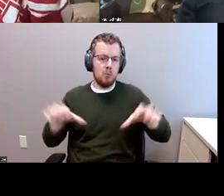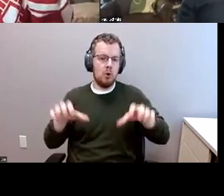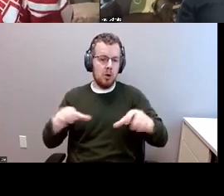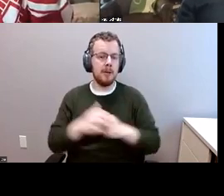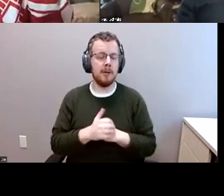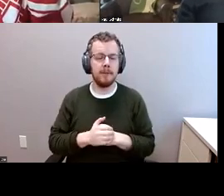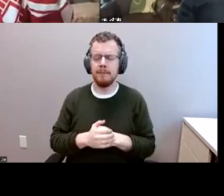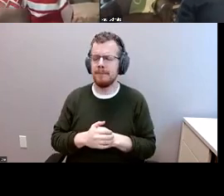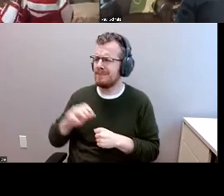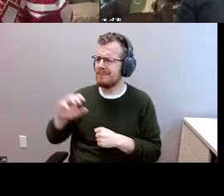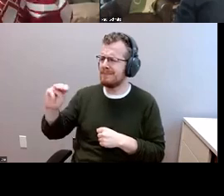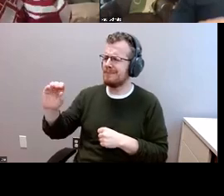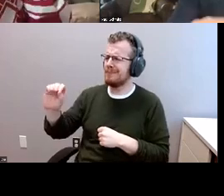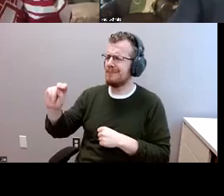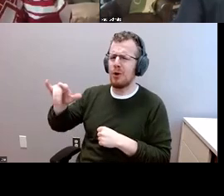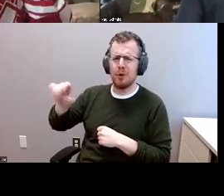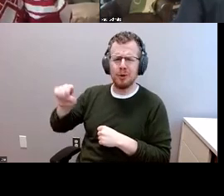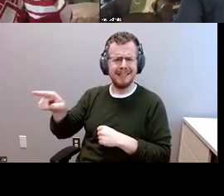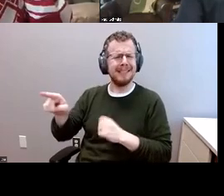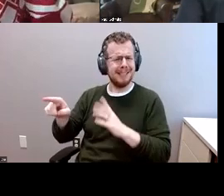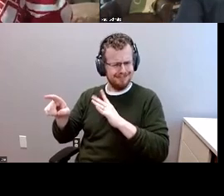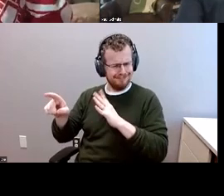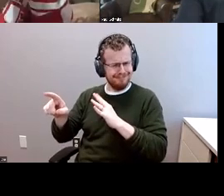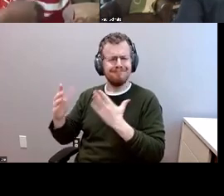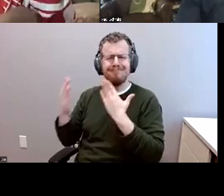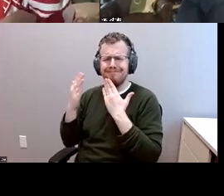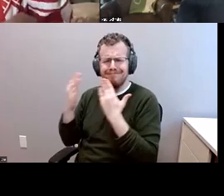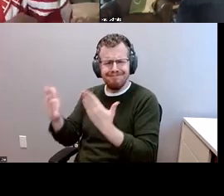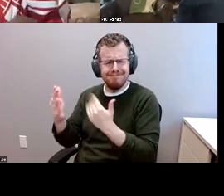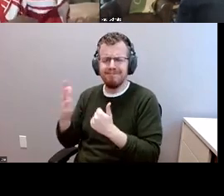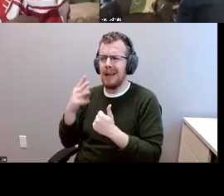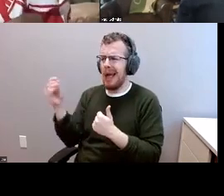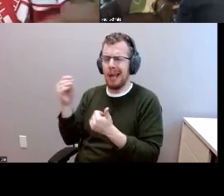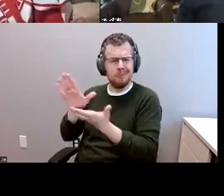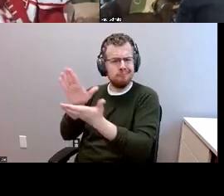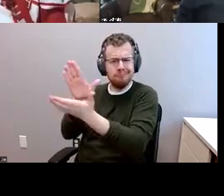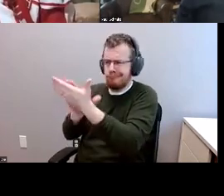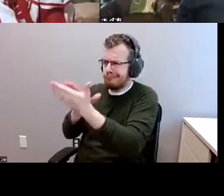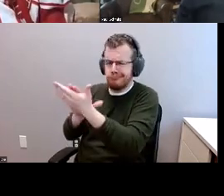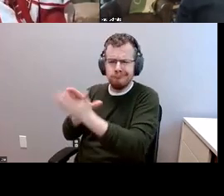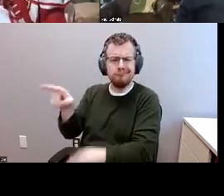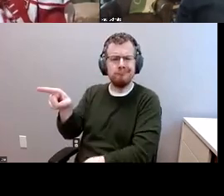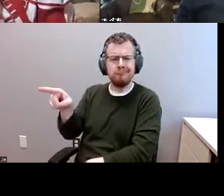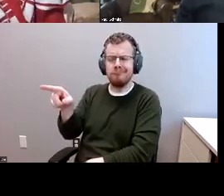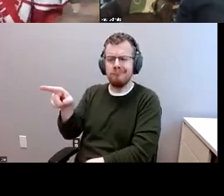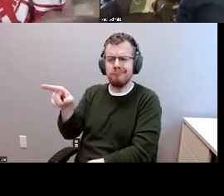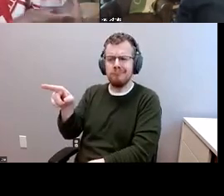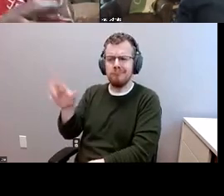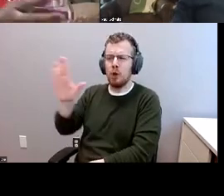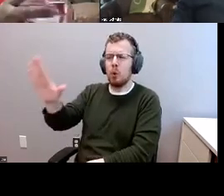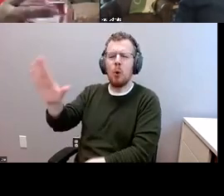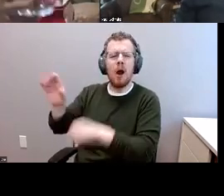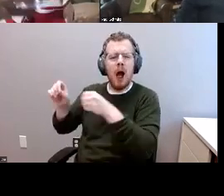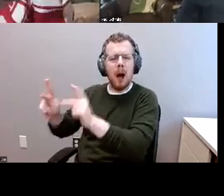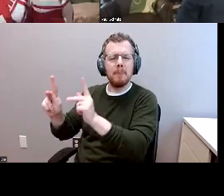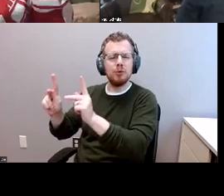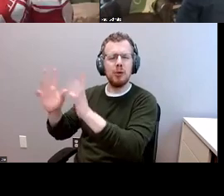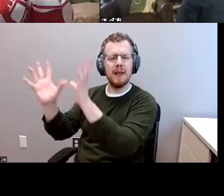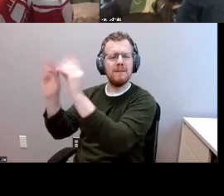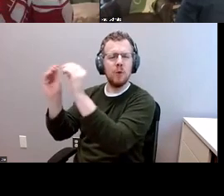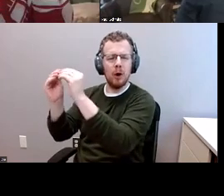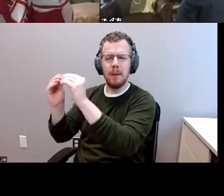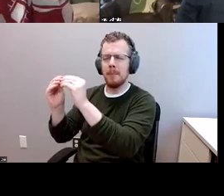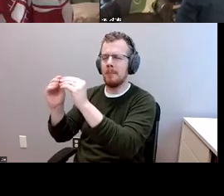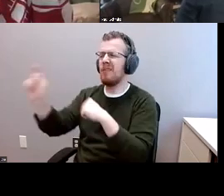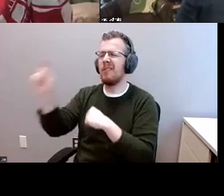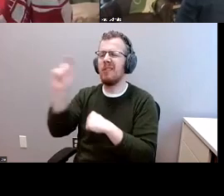Monique, that's awesome. Thank you. And big shout out to the Opportunity Forum and the sites that are so committed to